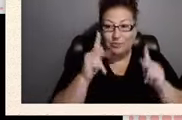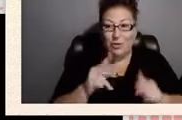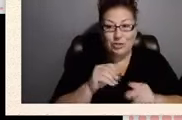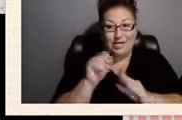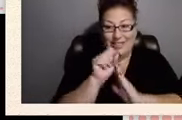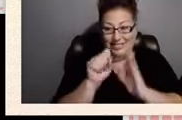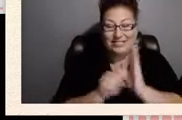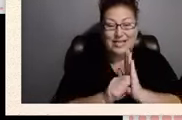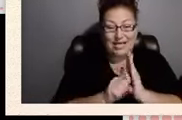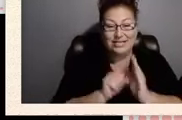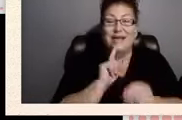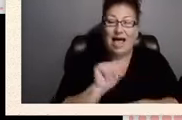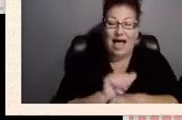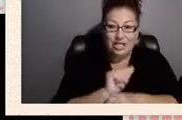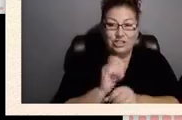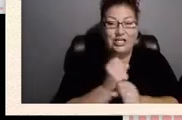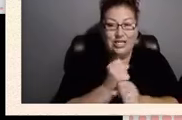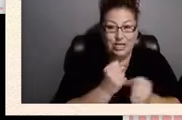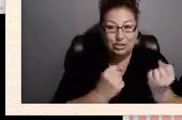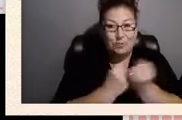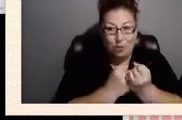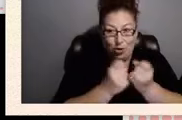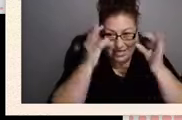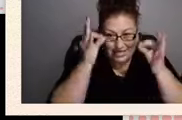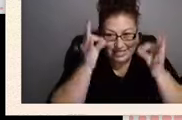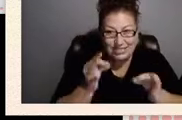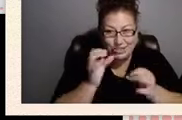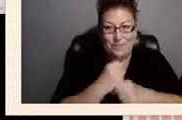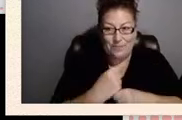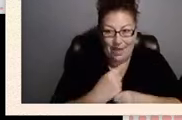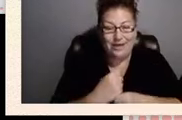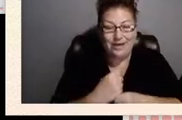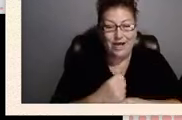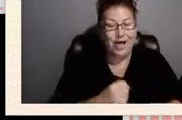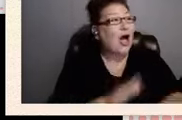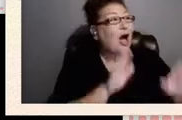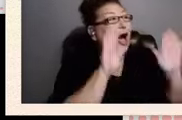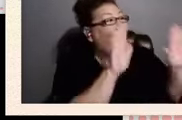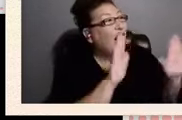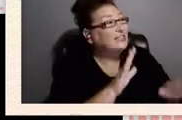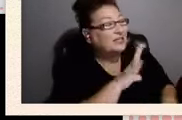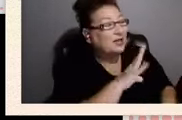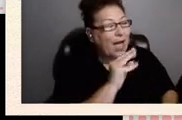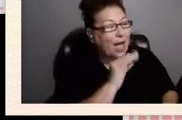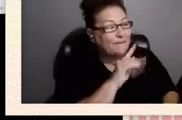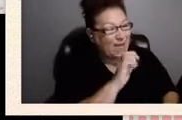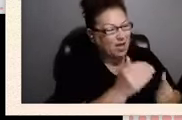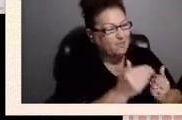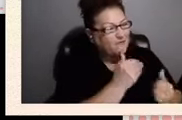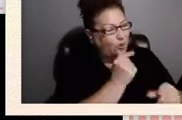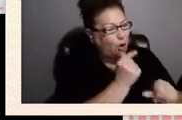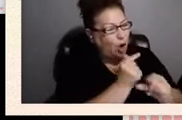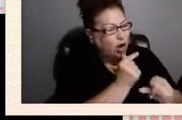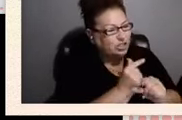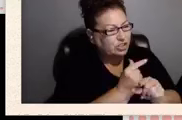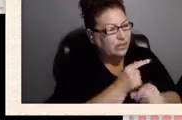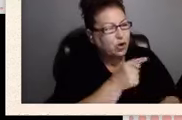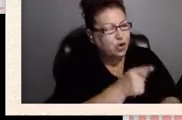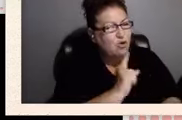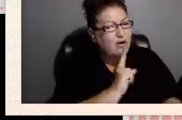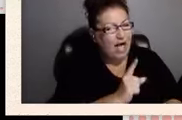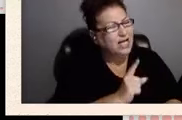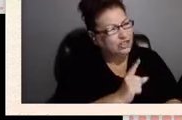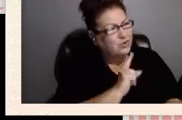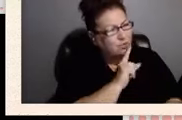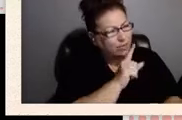get supported decision making. Awesome. And Mike, before guardianship, you were actually pretty active in the community